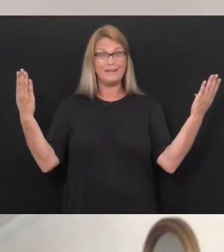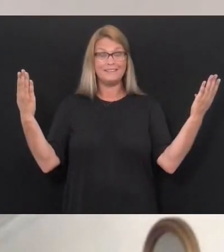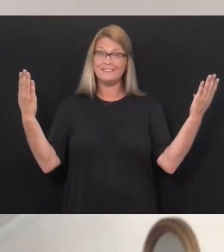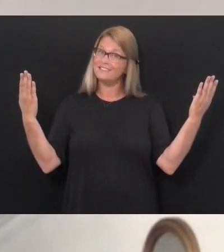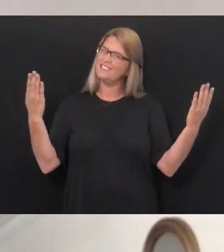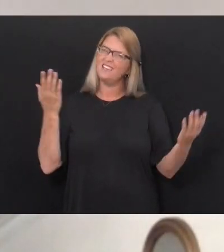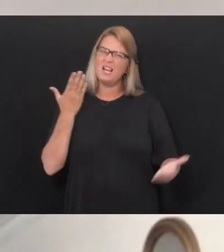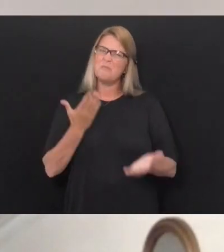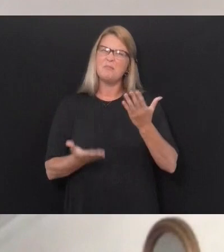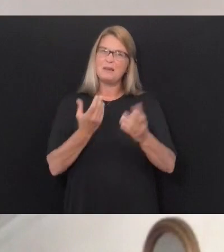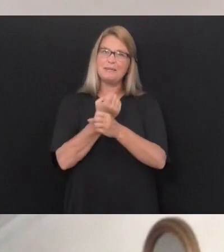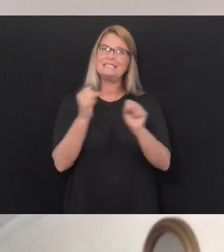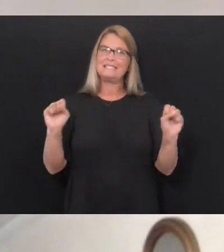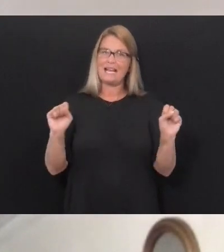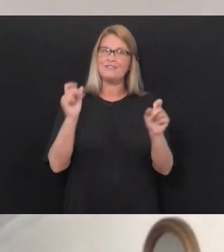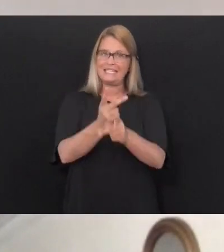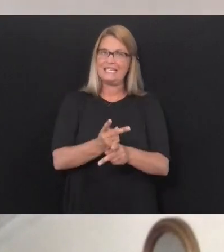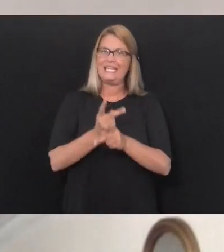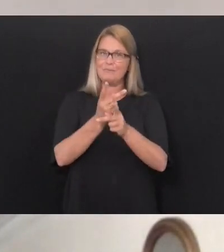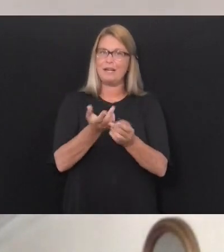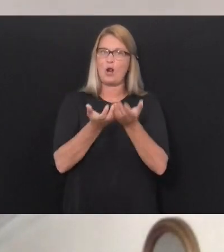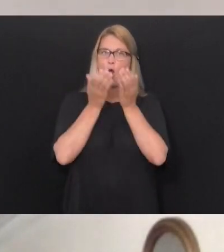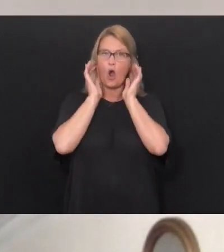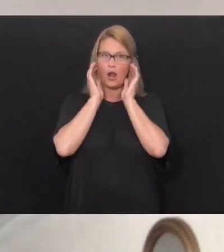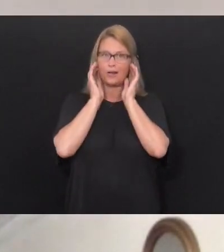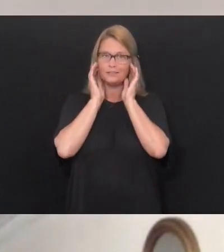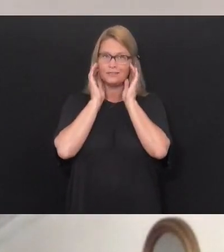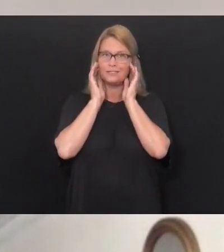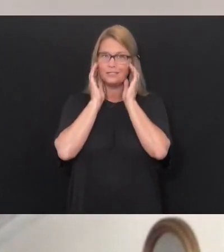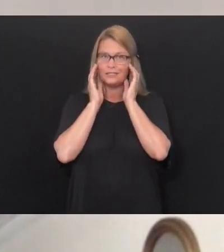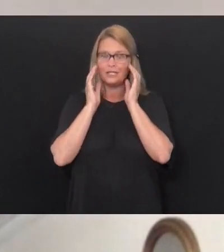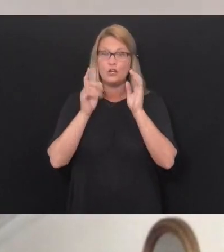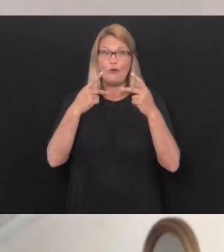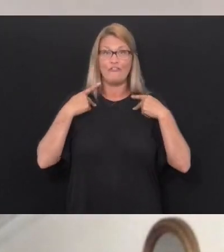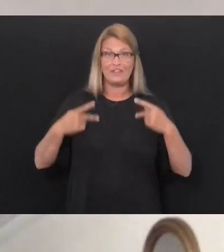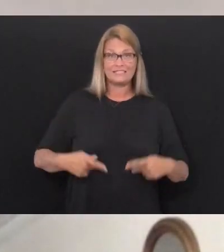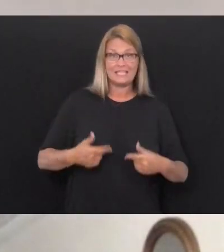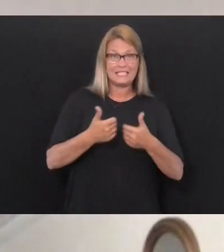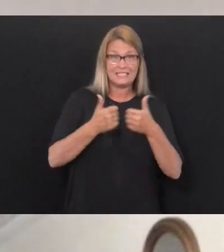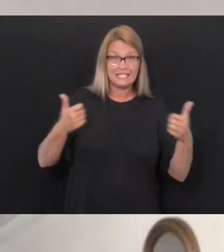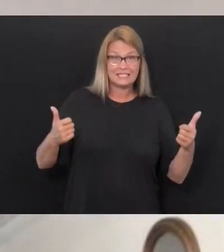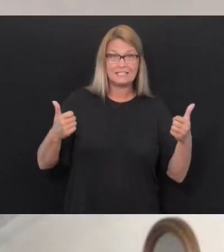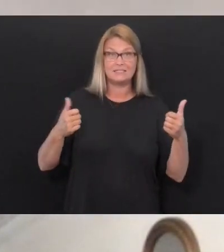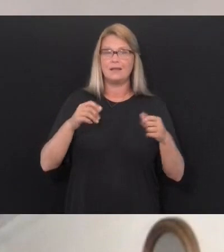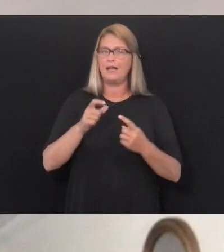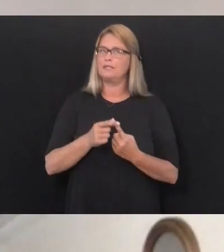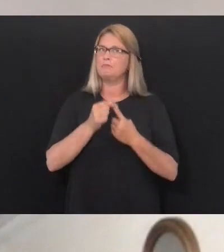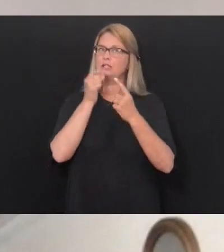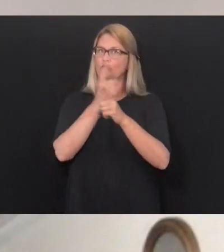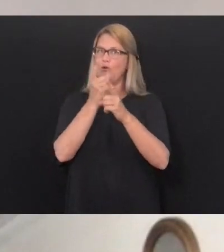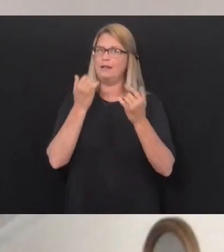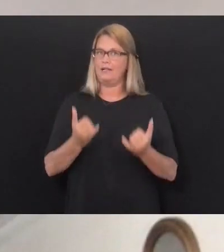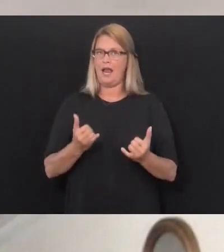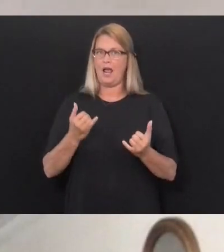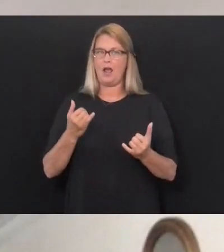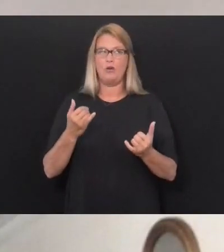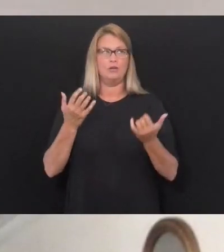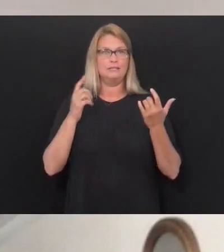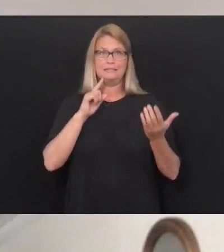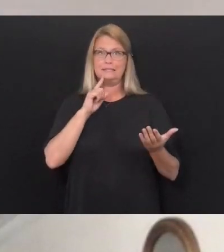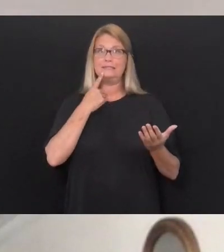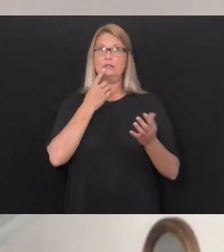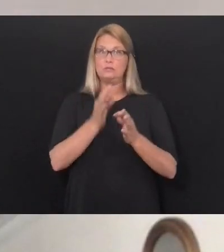there's an executive order demanding mandatory mask. We have to have the businesses, we have to have them kind